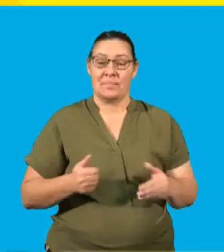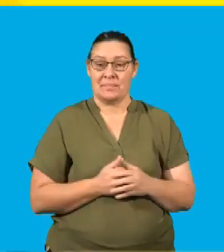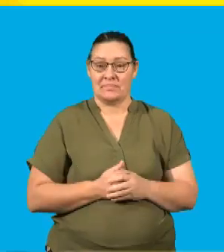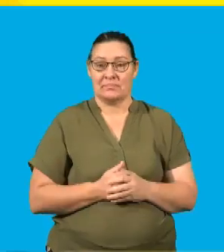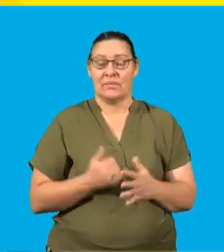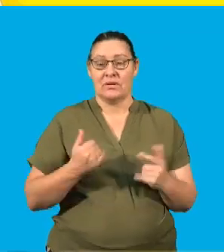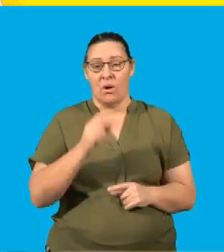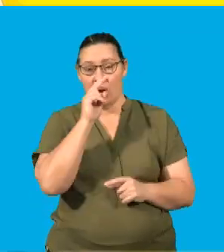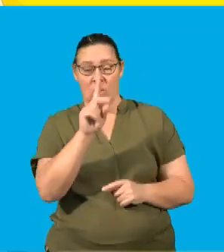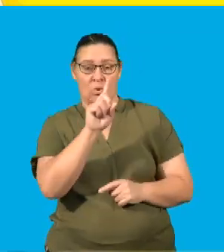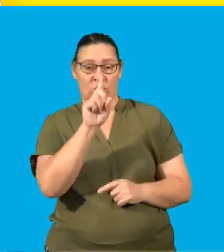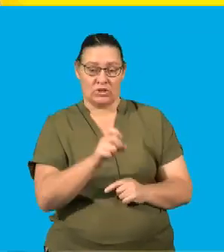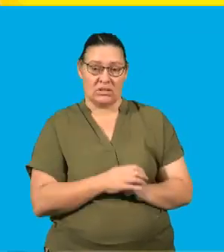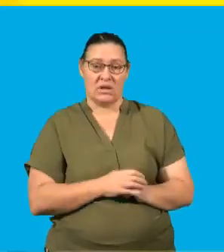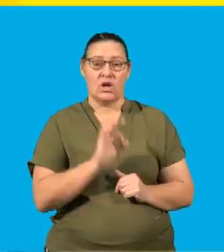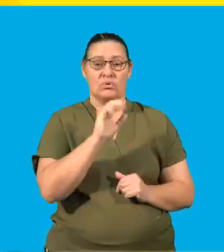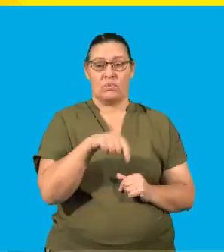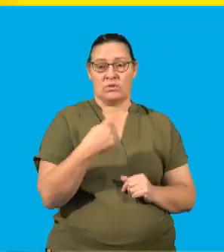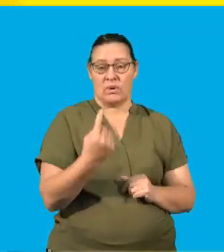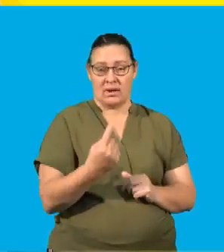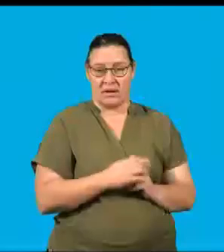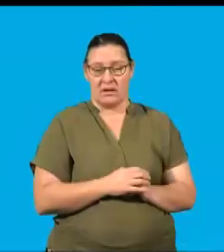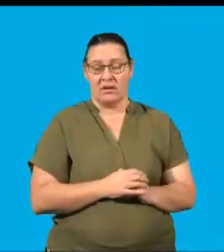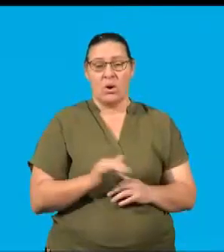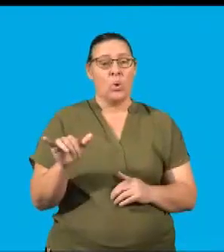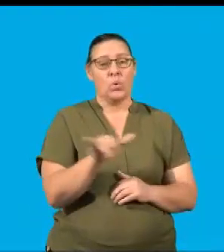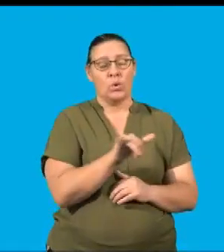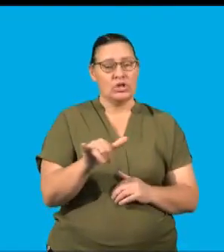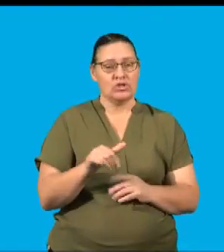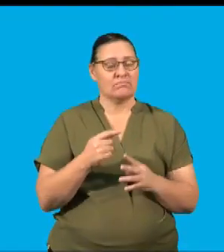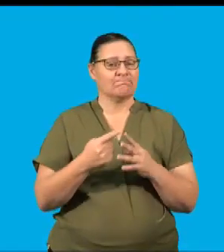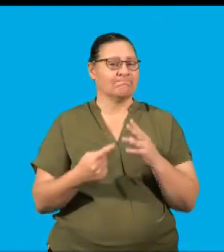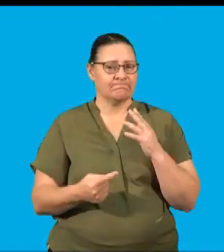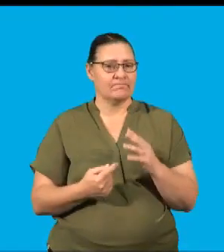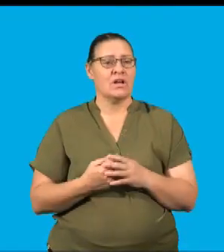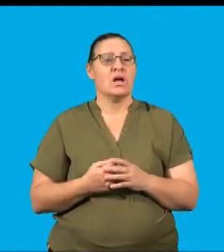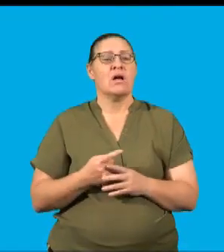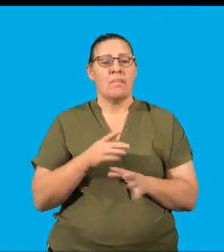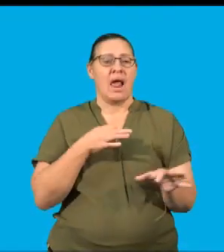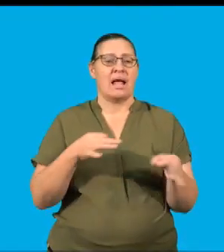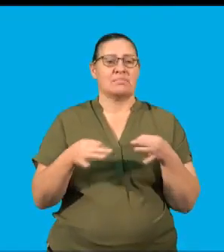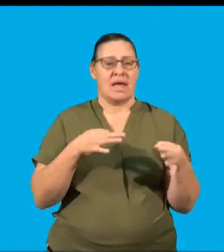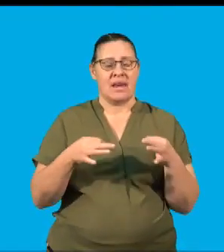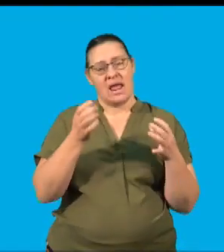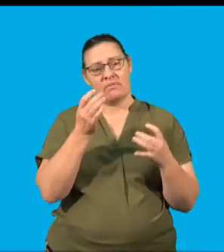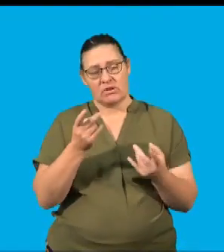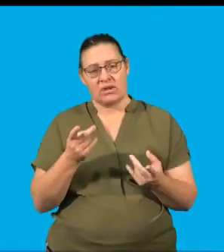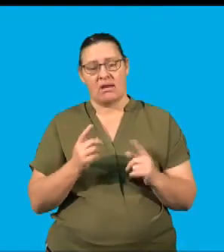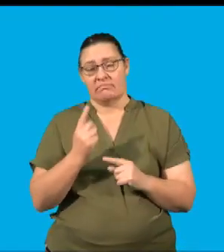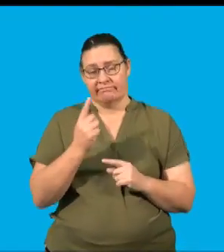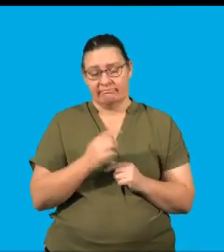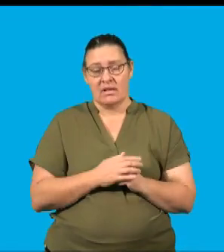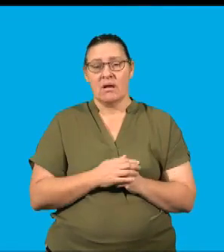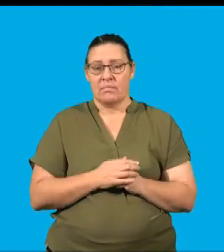Welcome back. Let's look at the questions. 3.1. Which one of the following terms best describes the